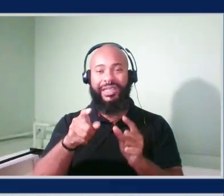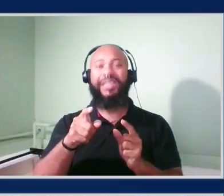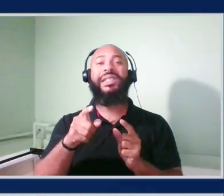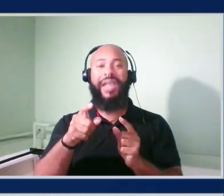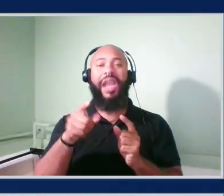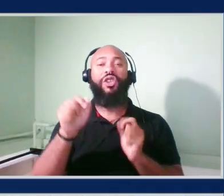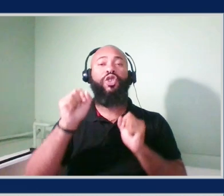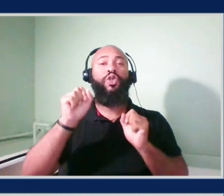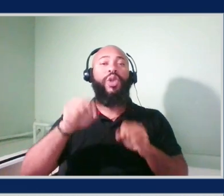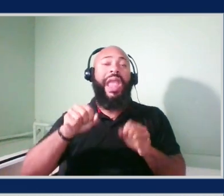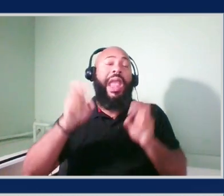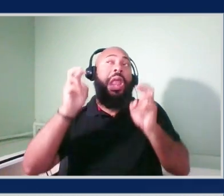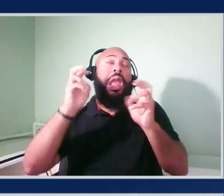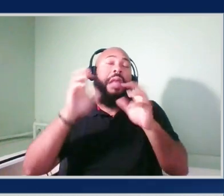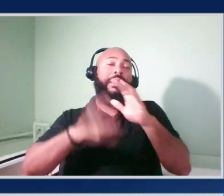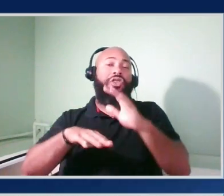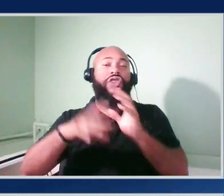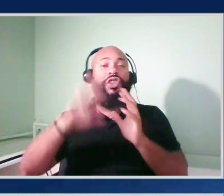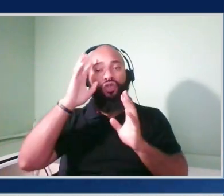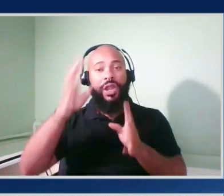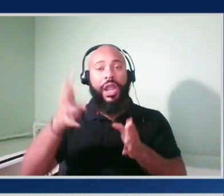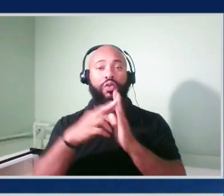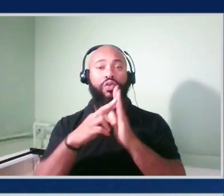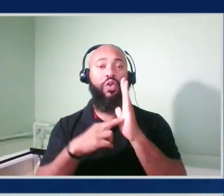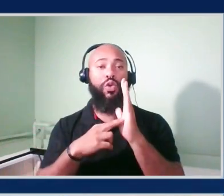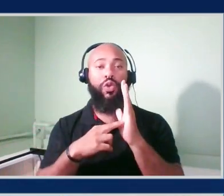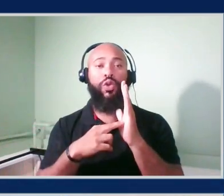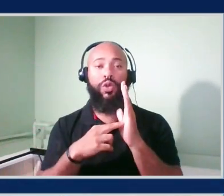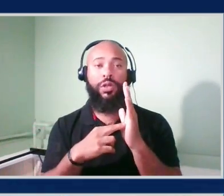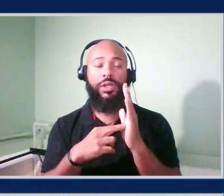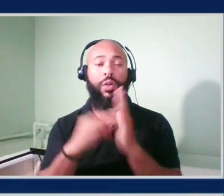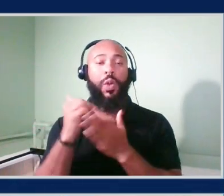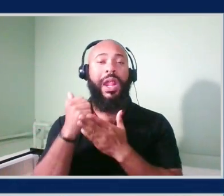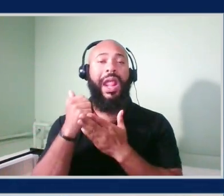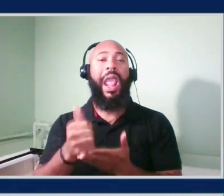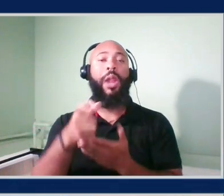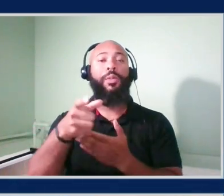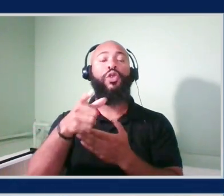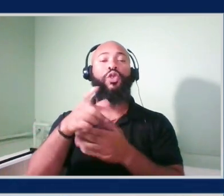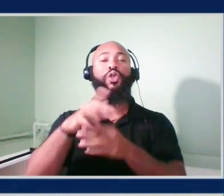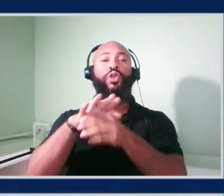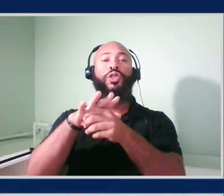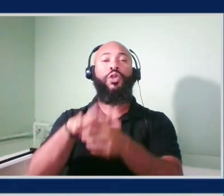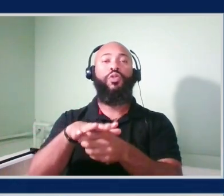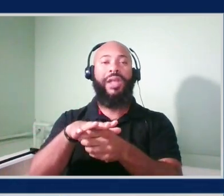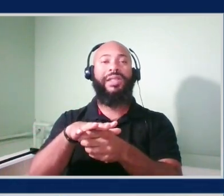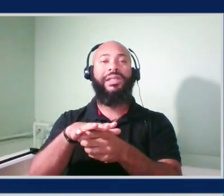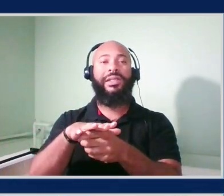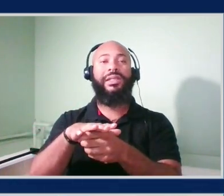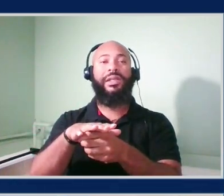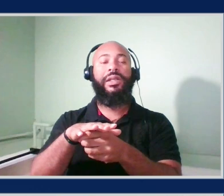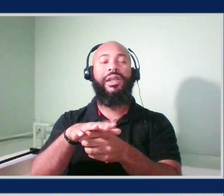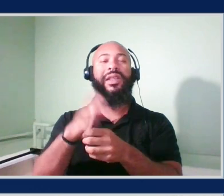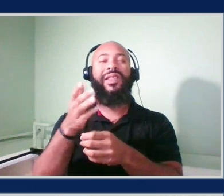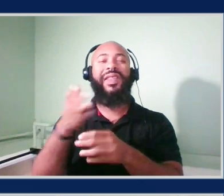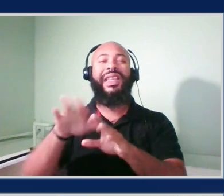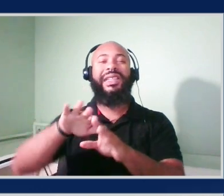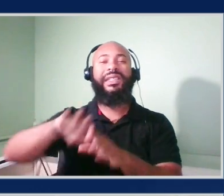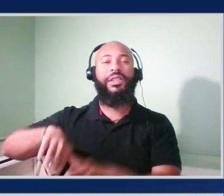create rules that will help you suppress things that you know